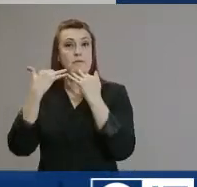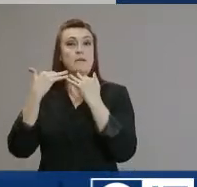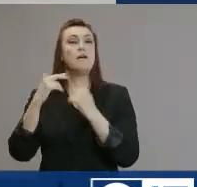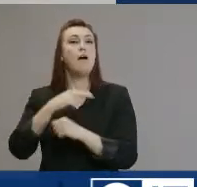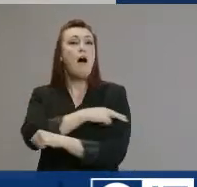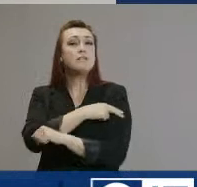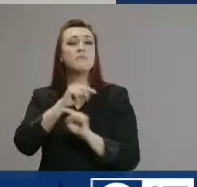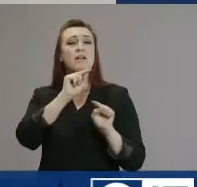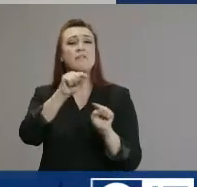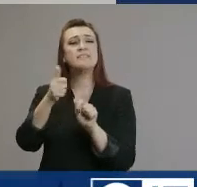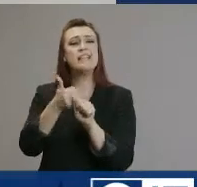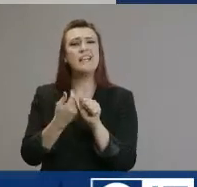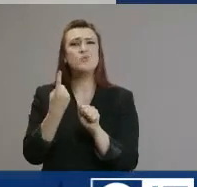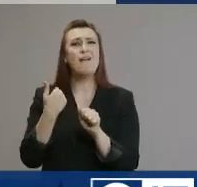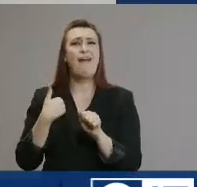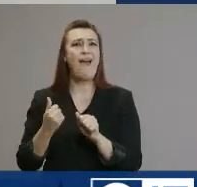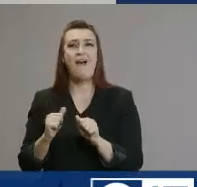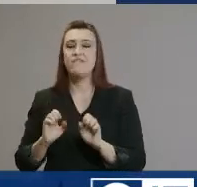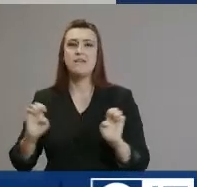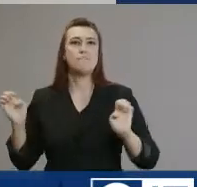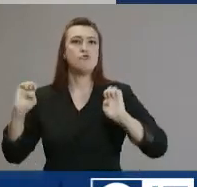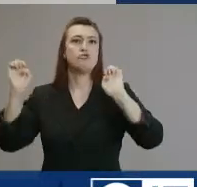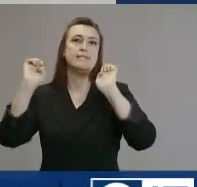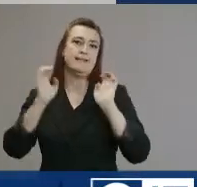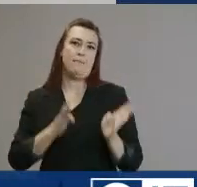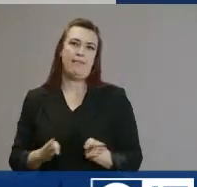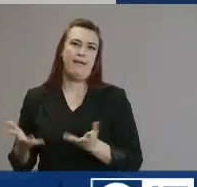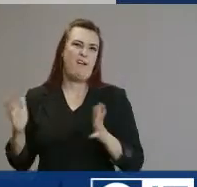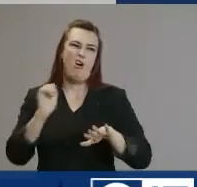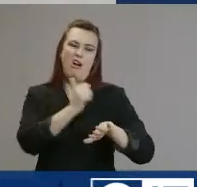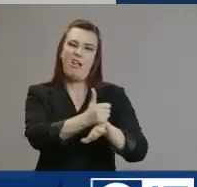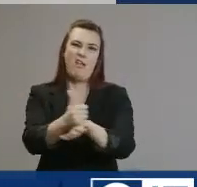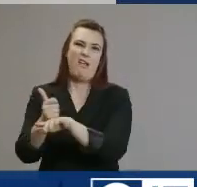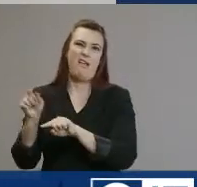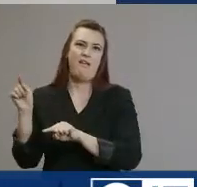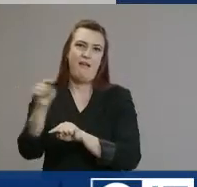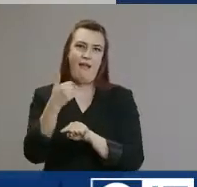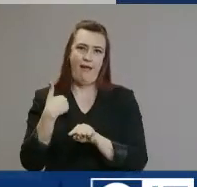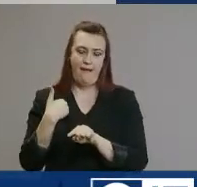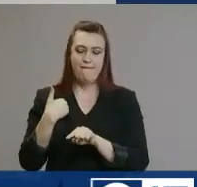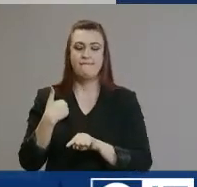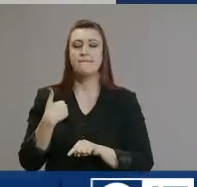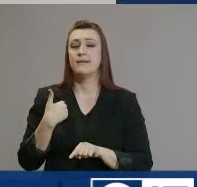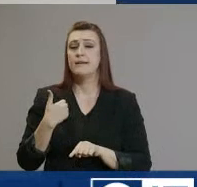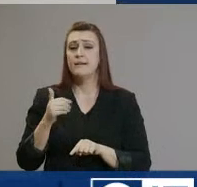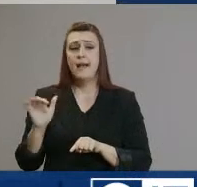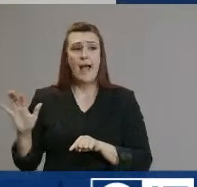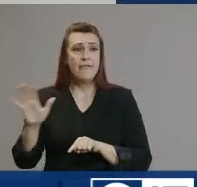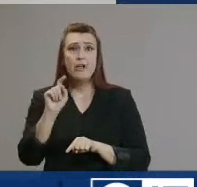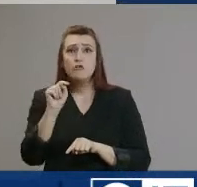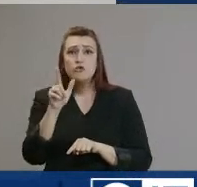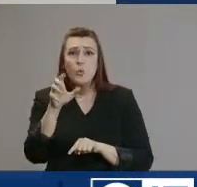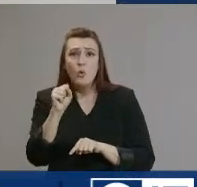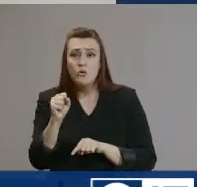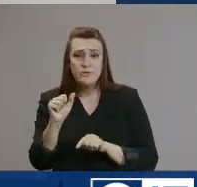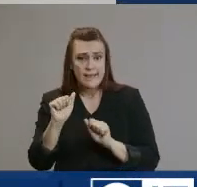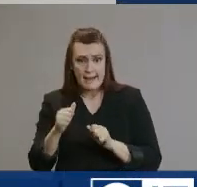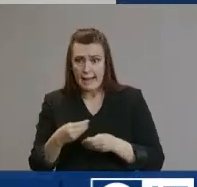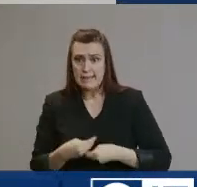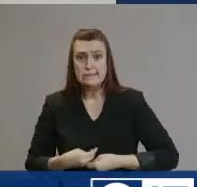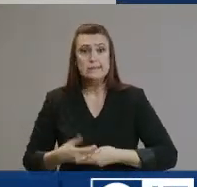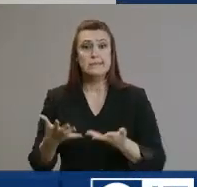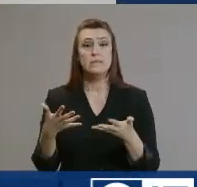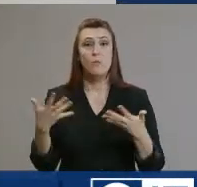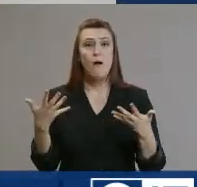plans or emergency preparedness plans that outline a number of tools. One of those tools, if they cannot, if say